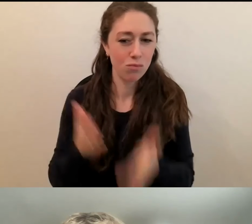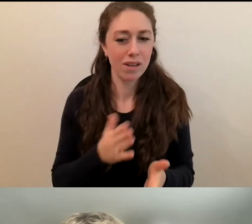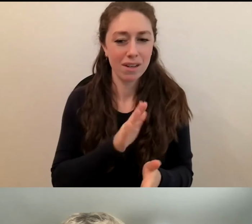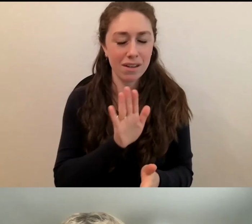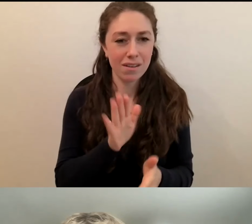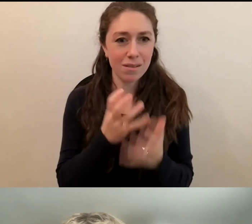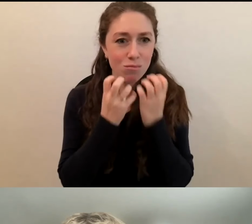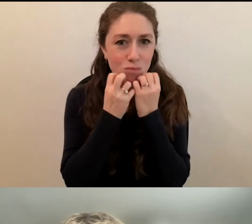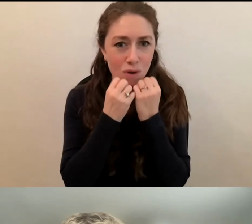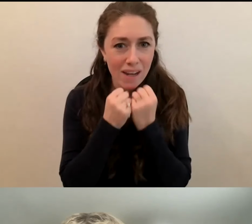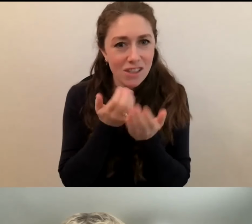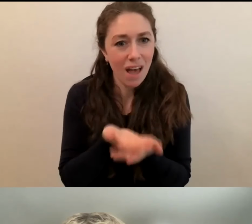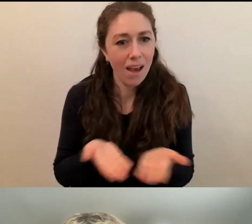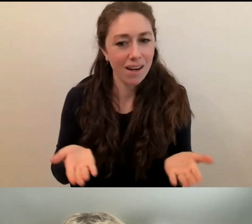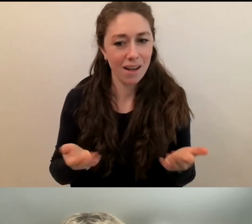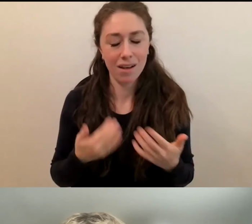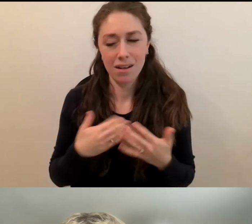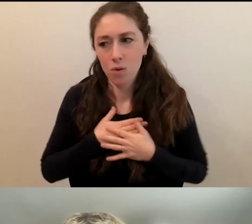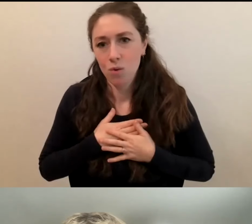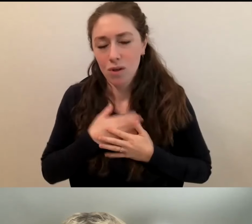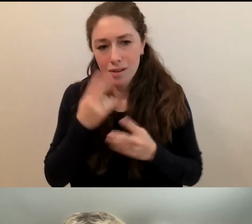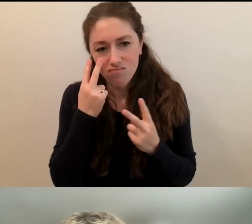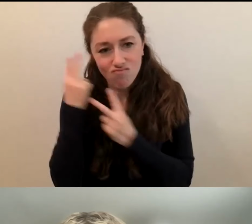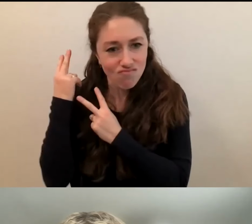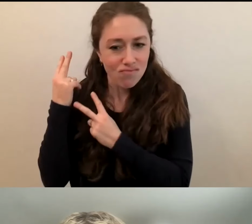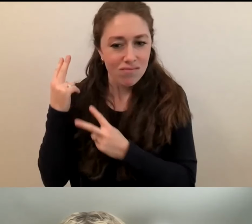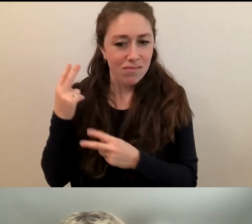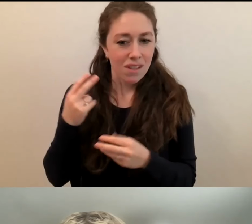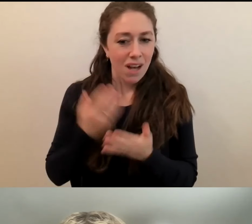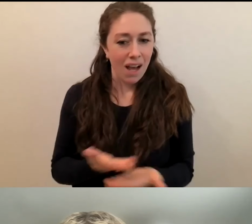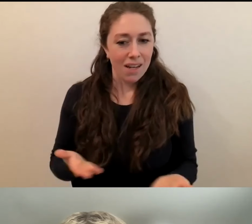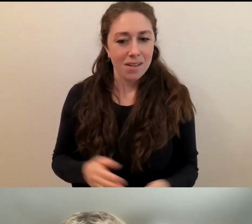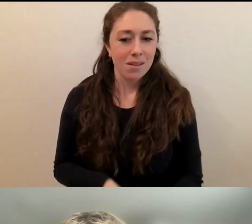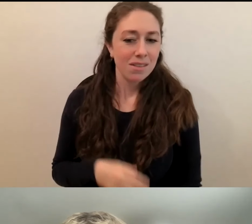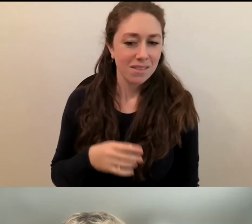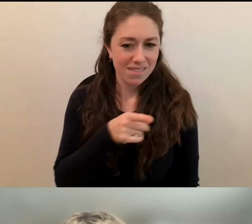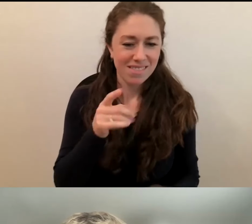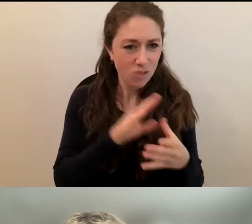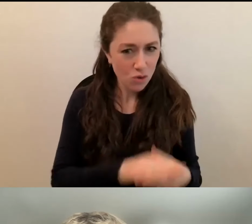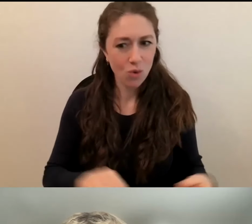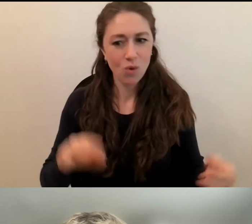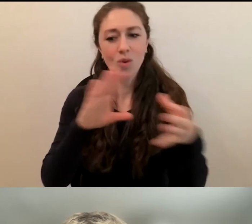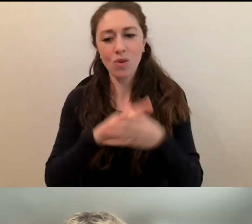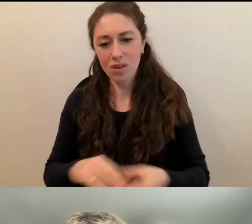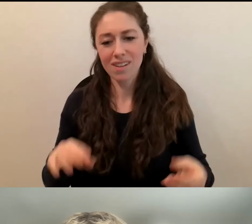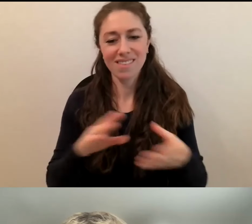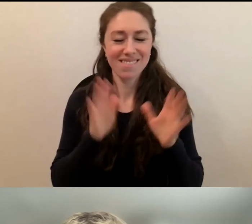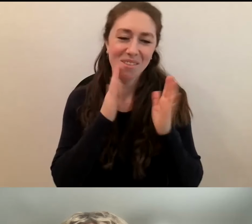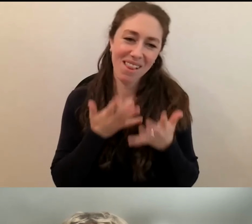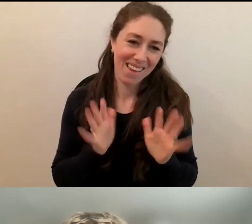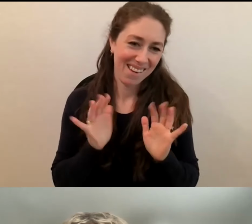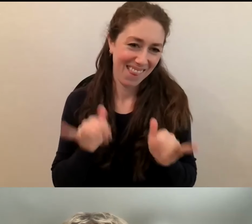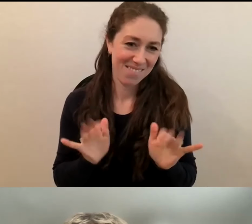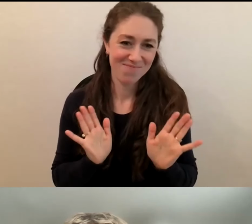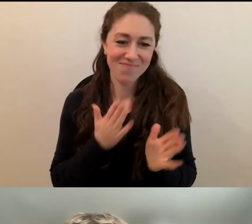precious item, the most meaningful item. And so they just kept telling stories, and I'll just end it right there.